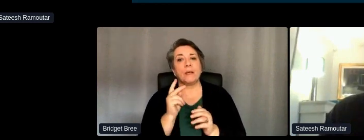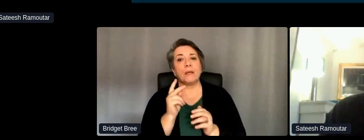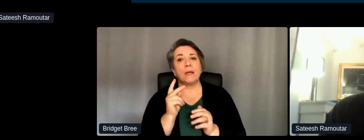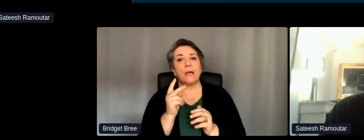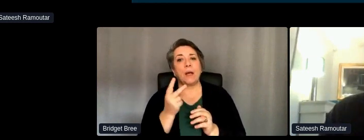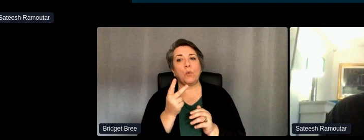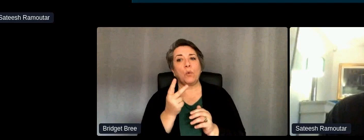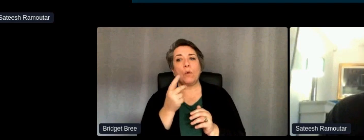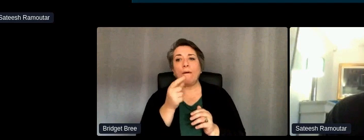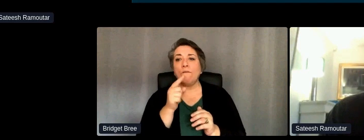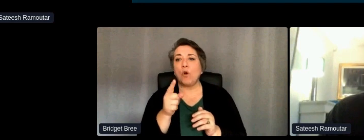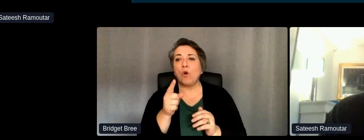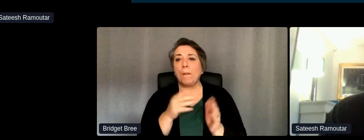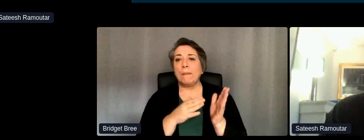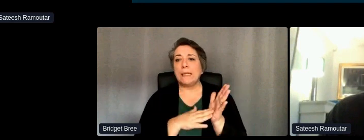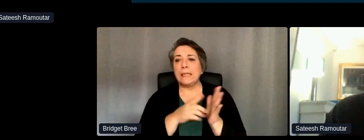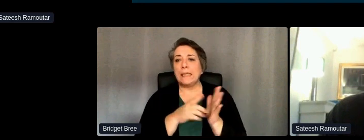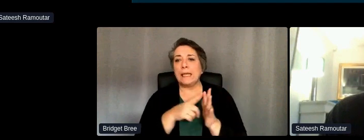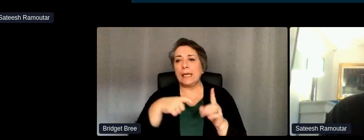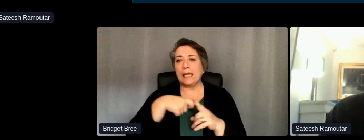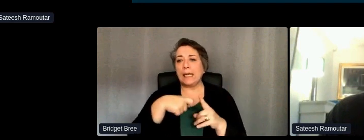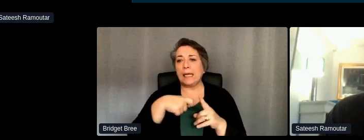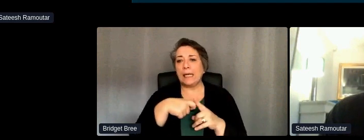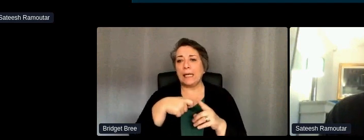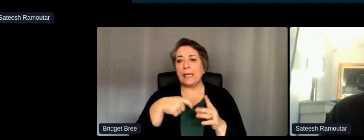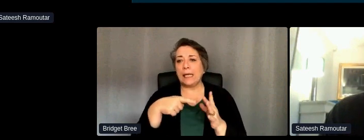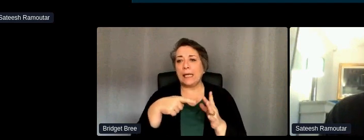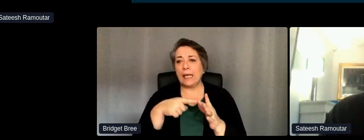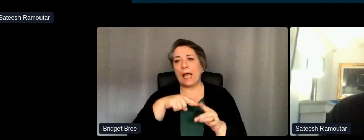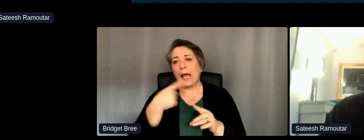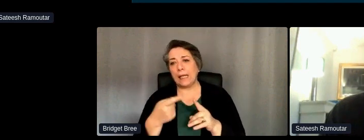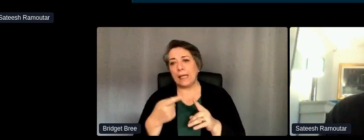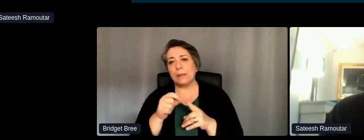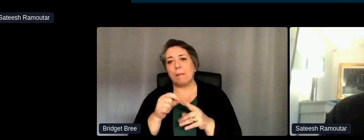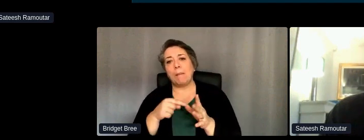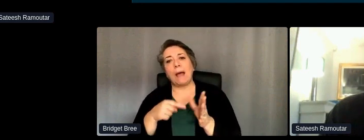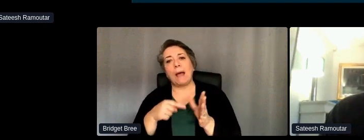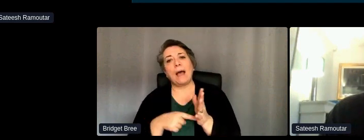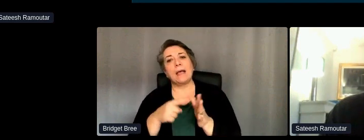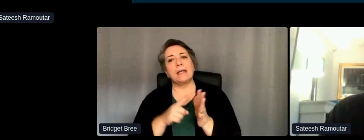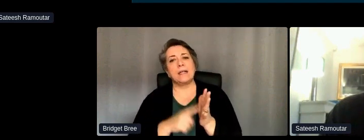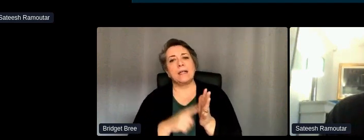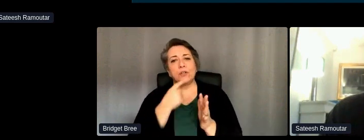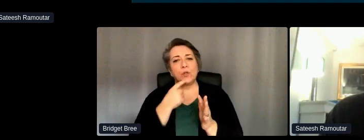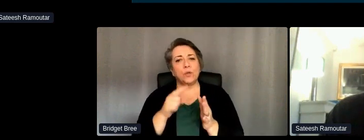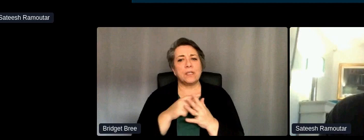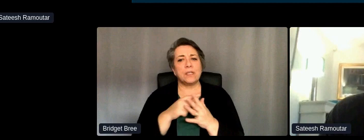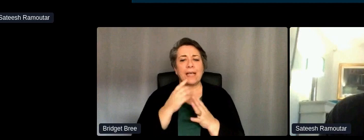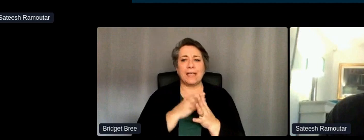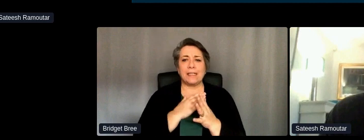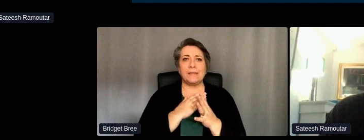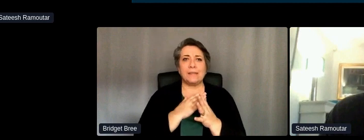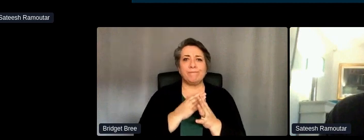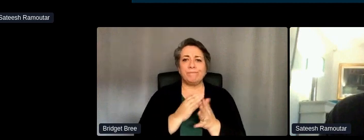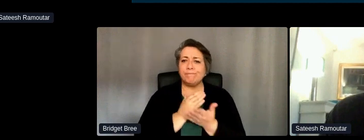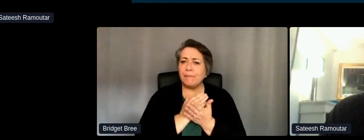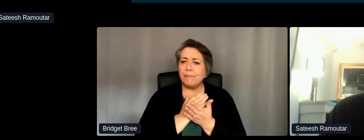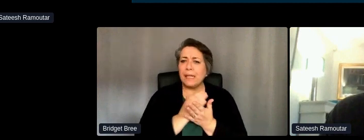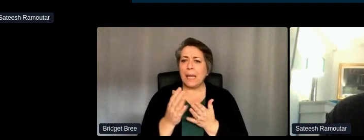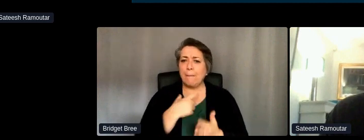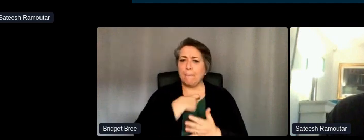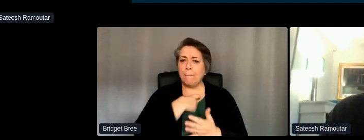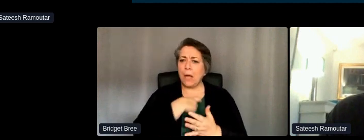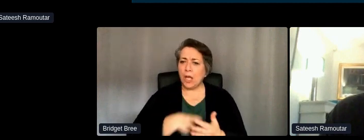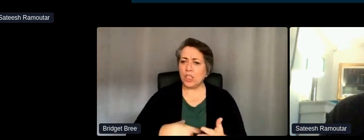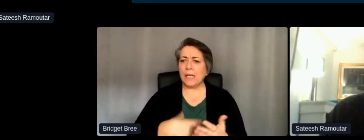Patel. And the two questions are, you mentioned distinct personalities and common issues in the talk. What